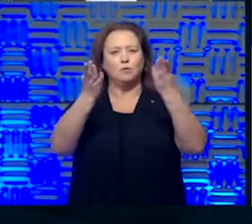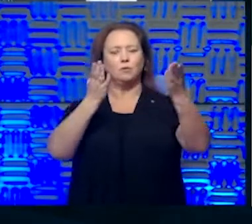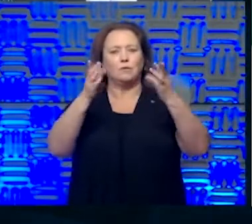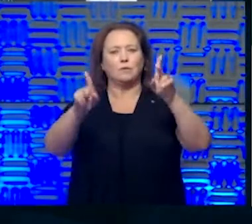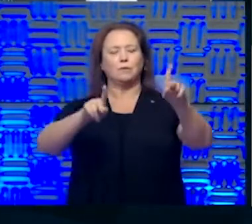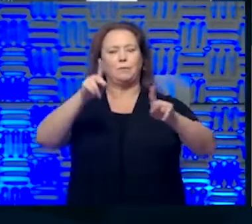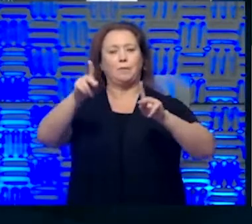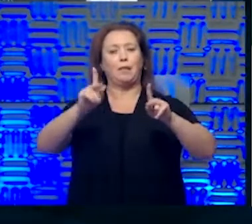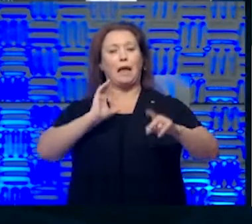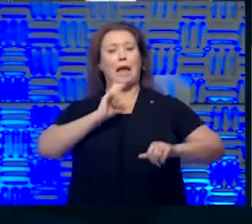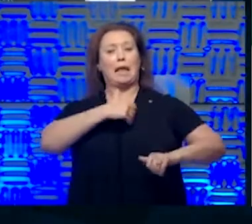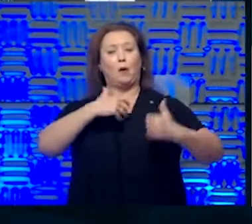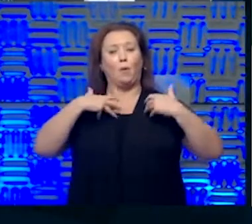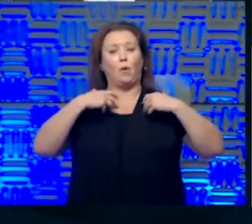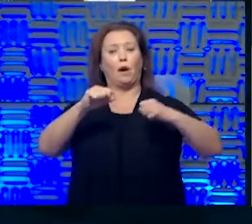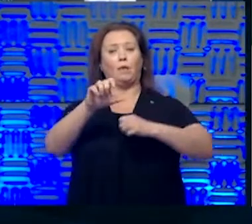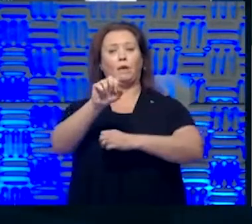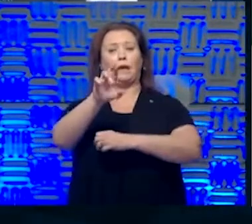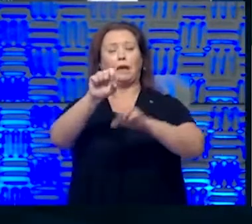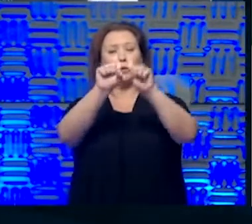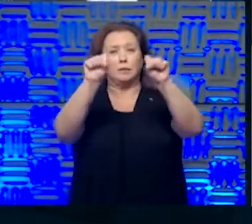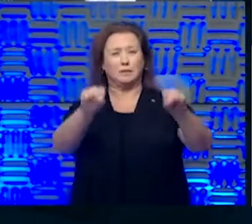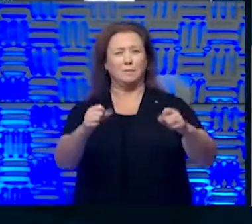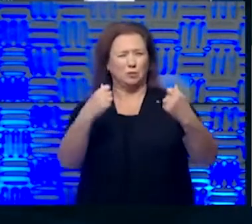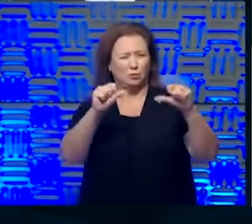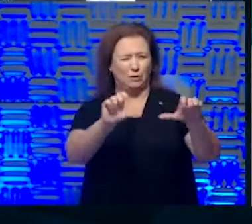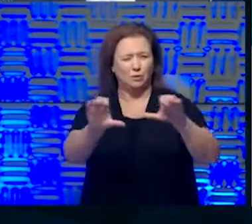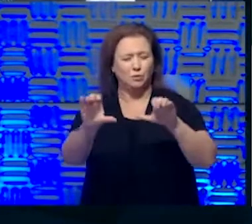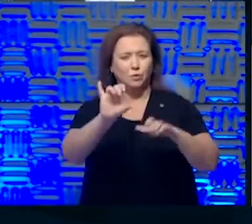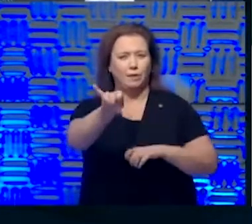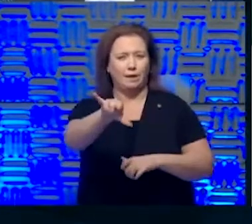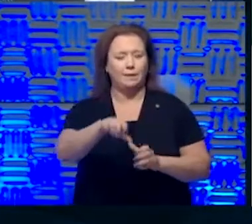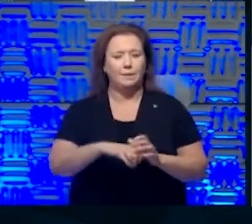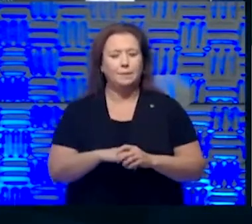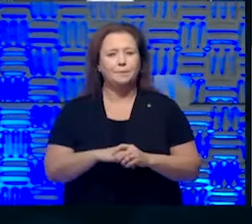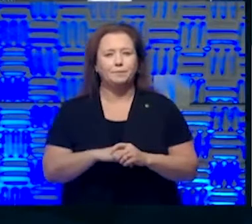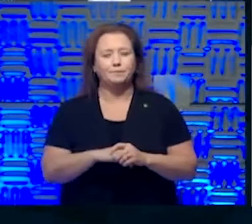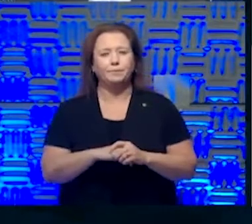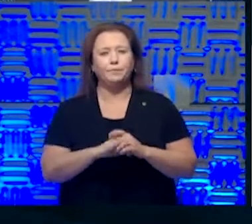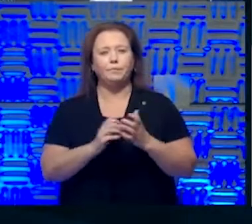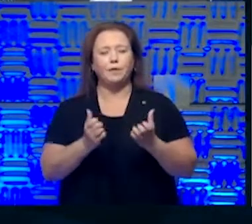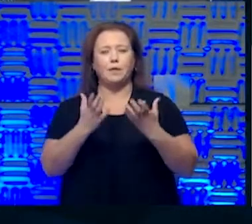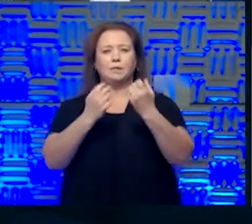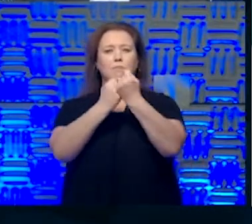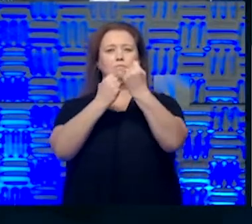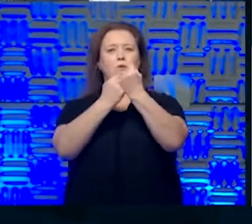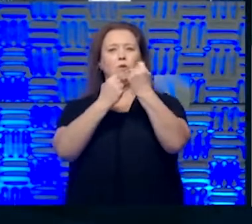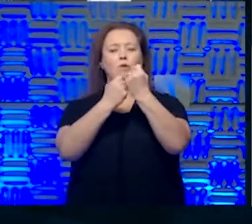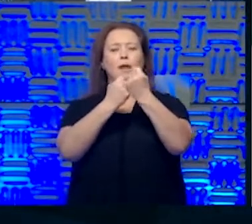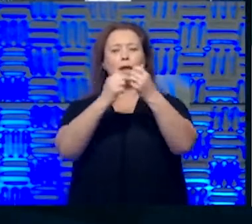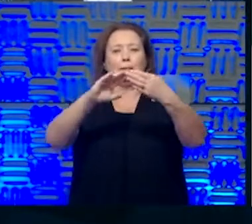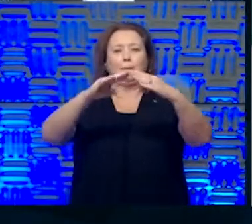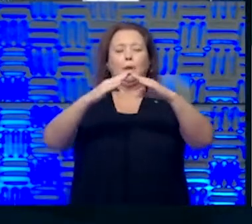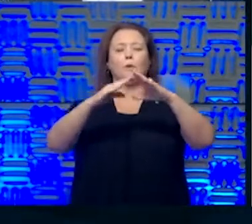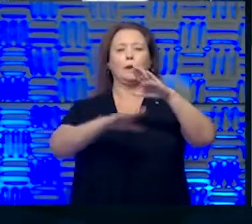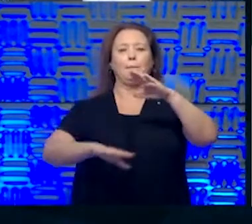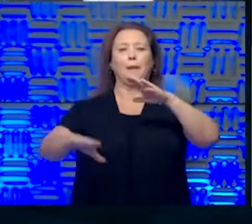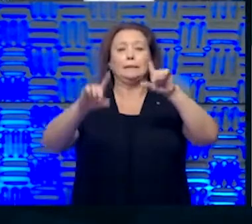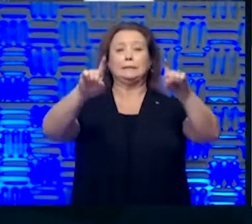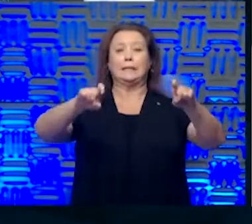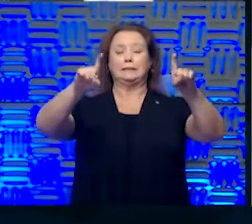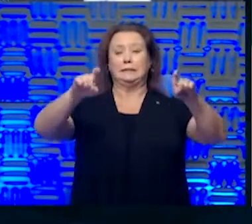I think our healthcare system is trying to do that in a lot of ways too, in terms of supporting community-based